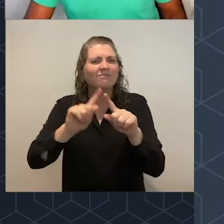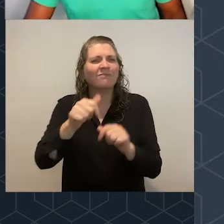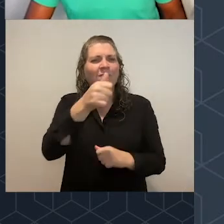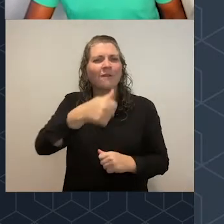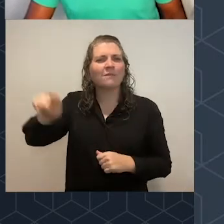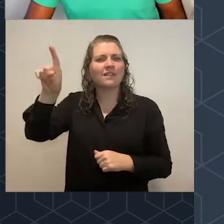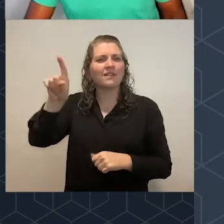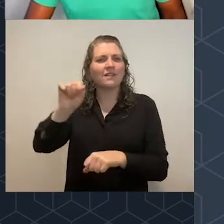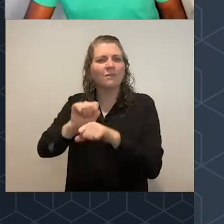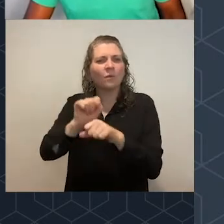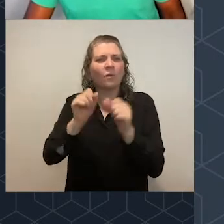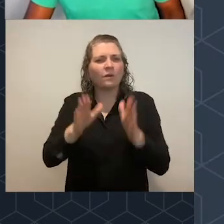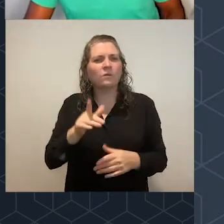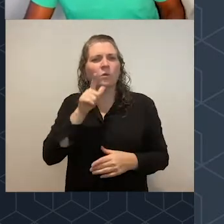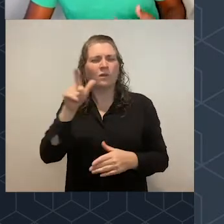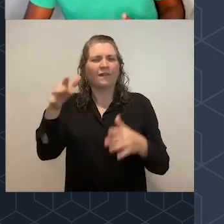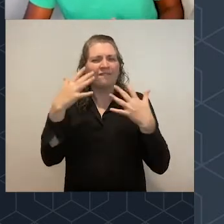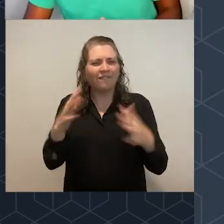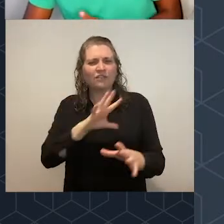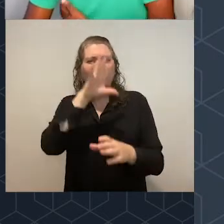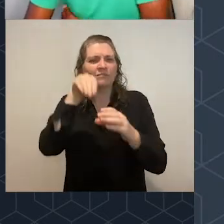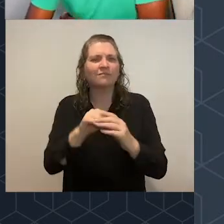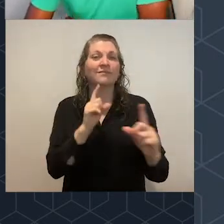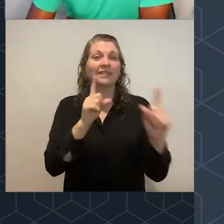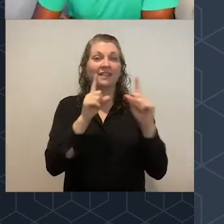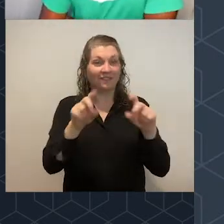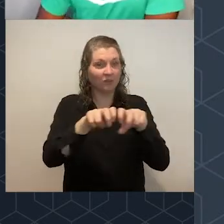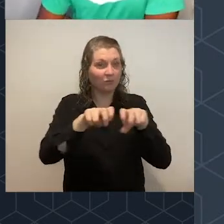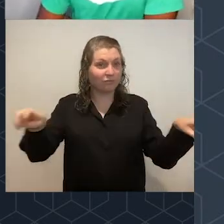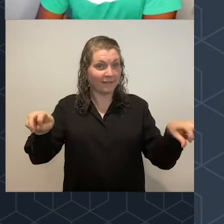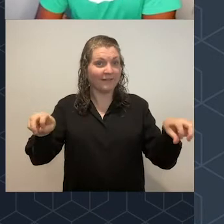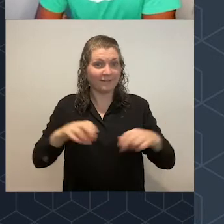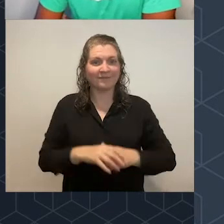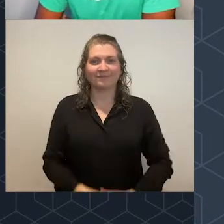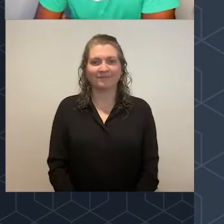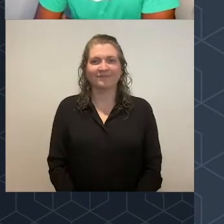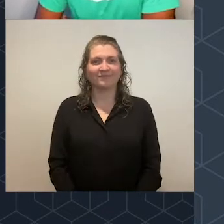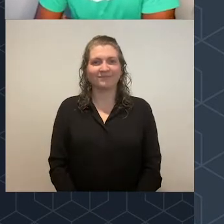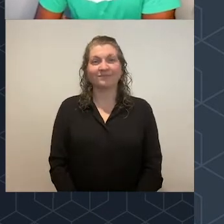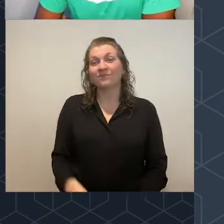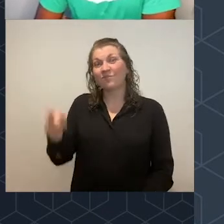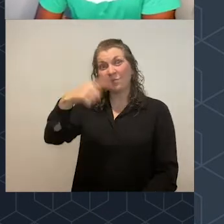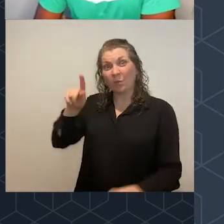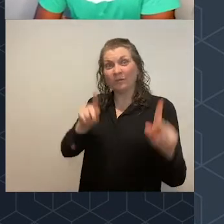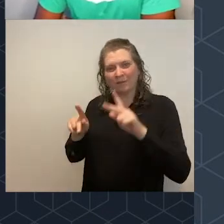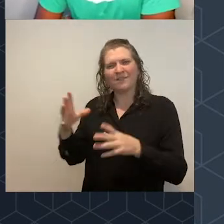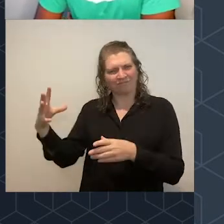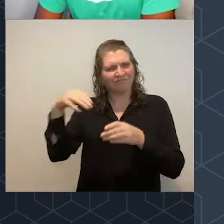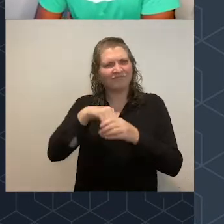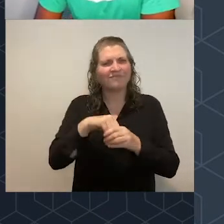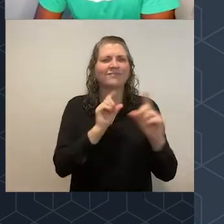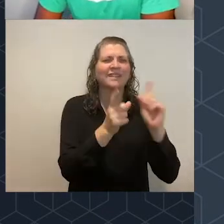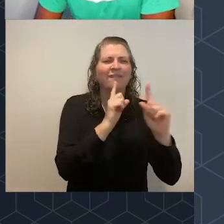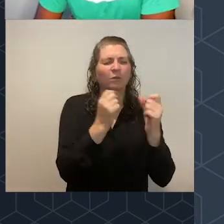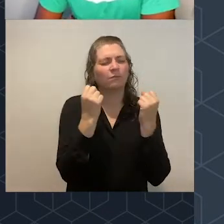particular time of our session now to have a panel discussion with a couple of Amazonians here that's really going to do more